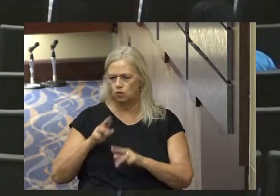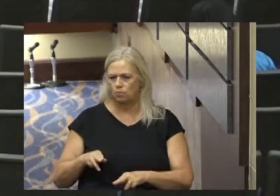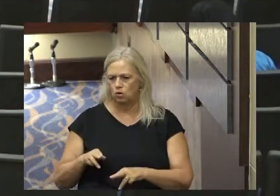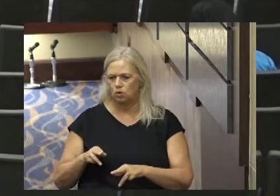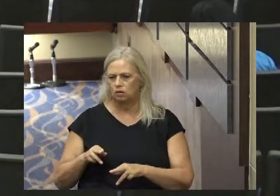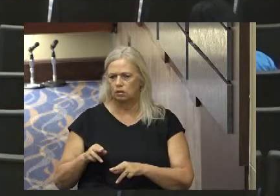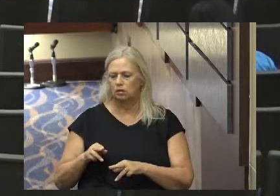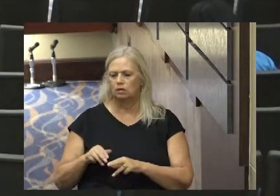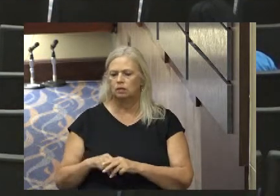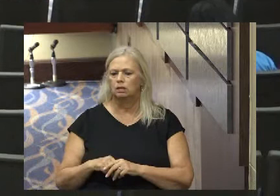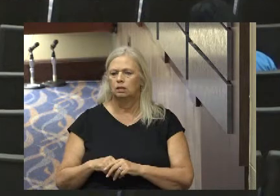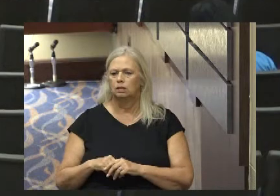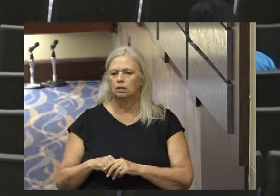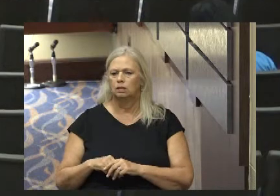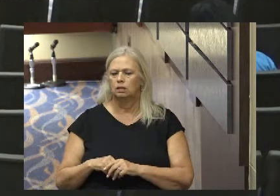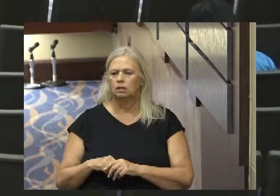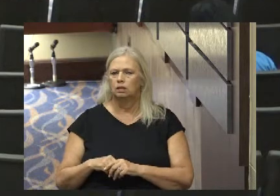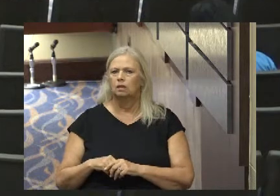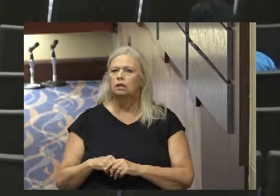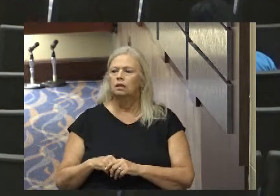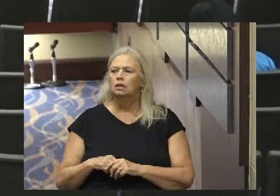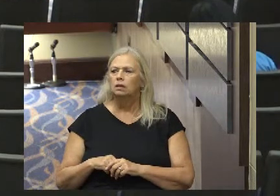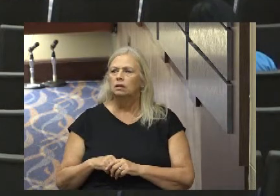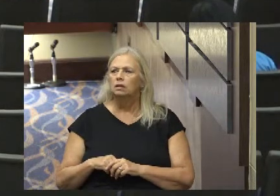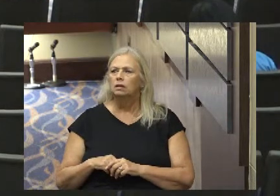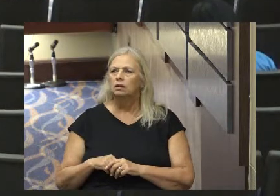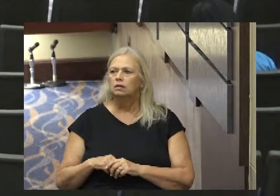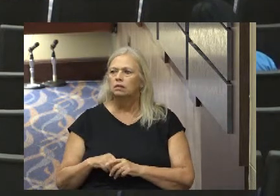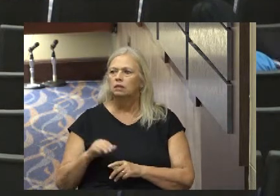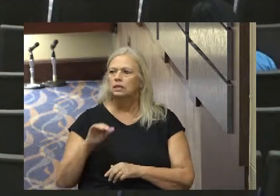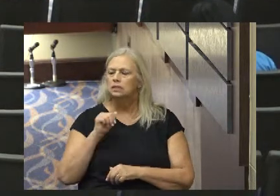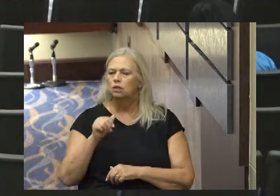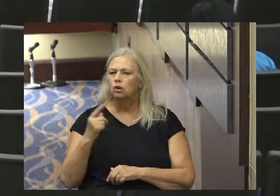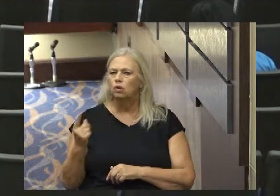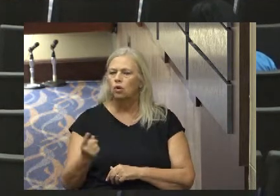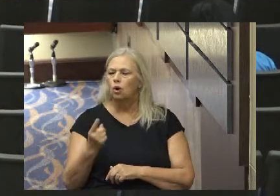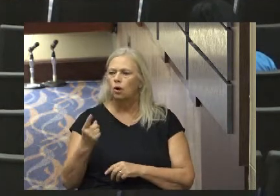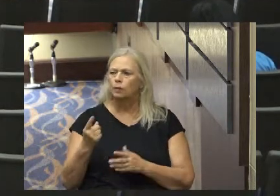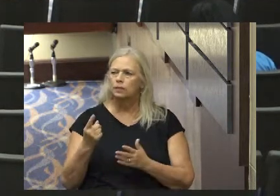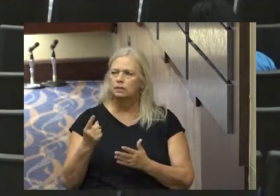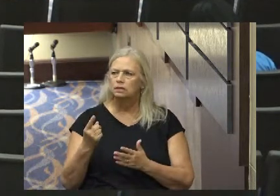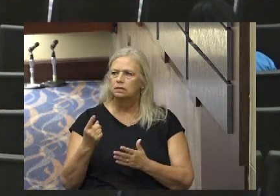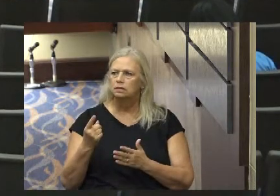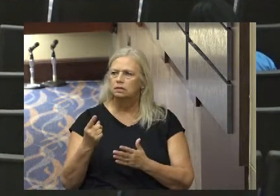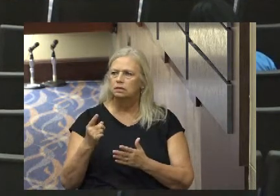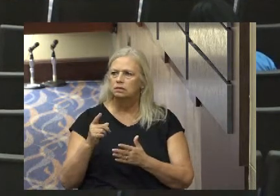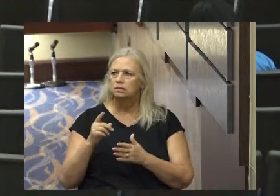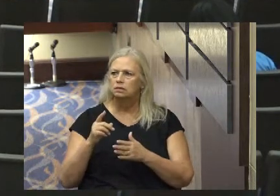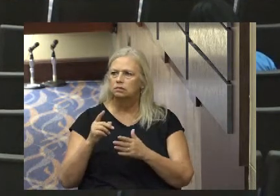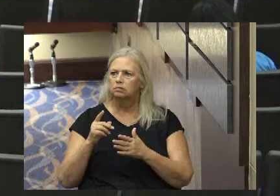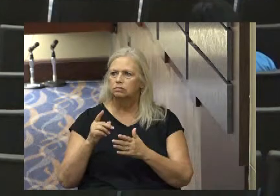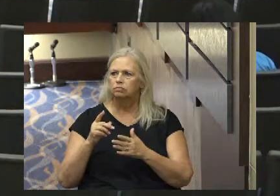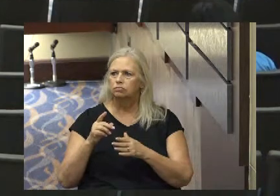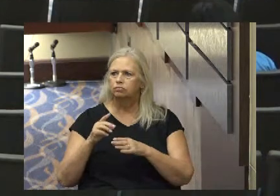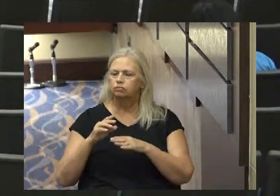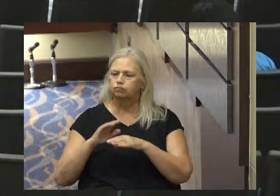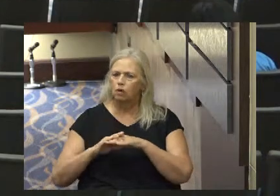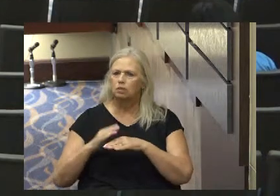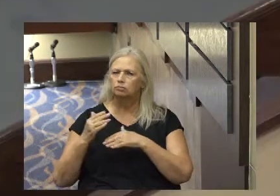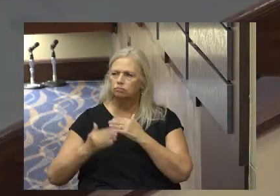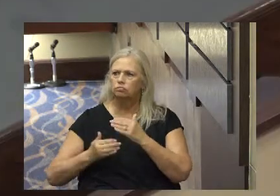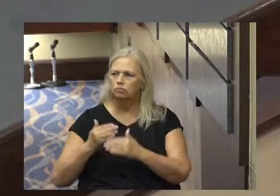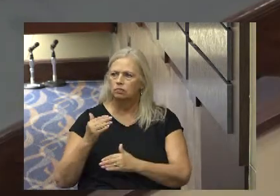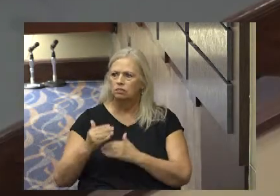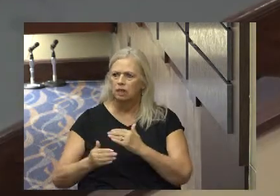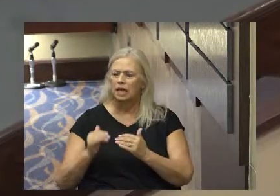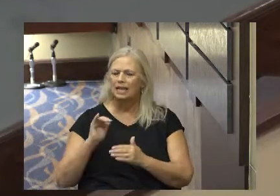our project, First Street Cemetery, and I know it's been on hold for a while, and that concerned me. That's right. That's right. It